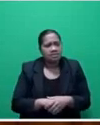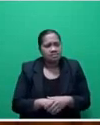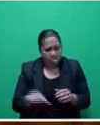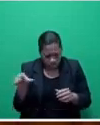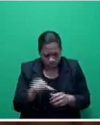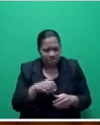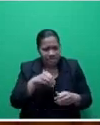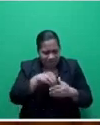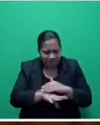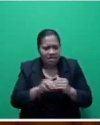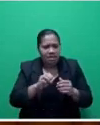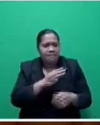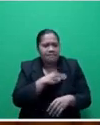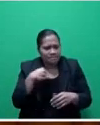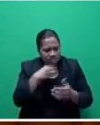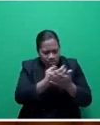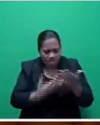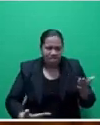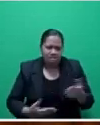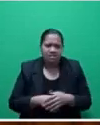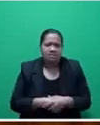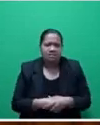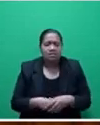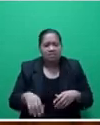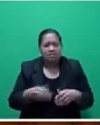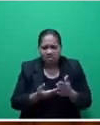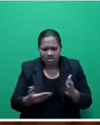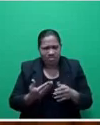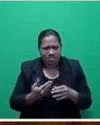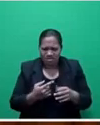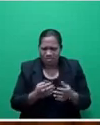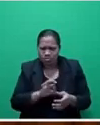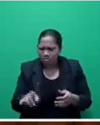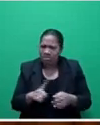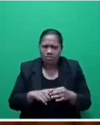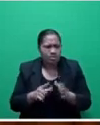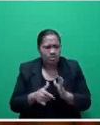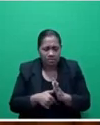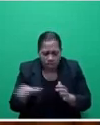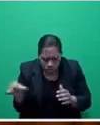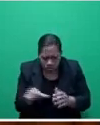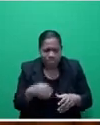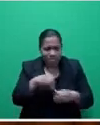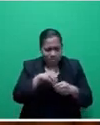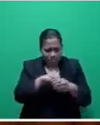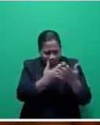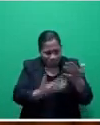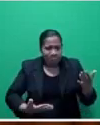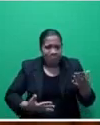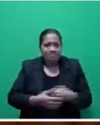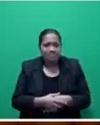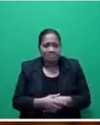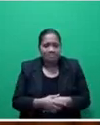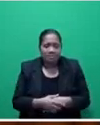wasting a lot of question time. And that should come up so that everybody and everyone,